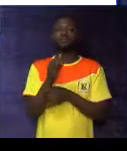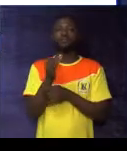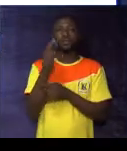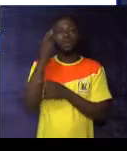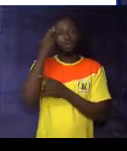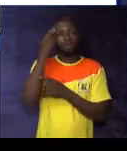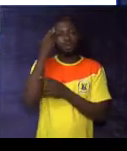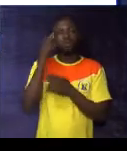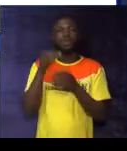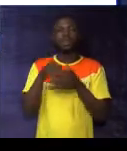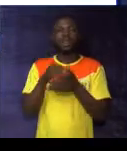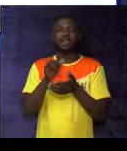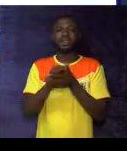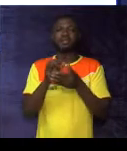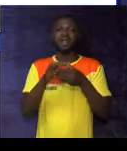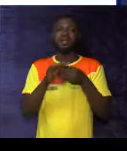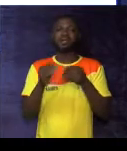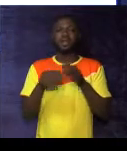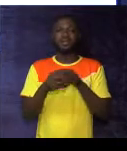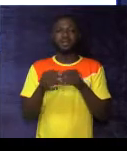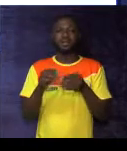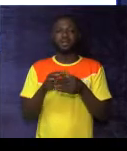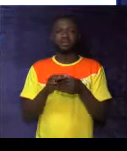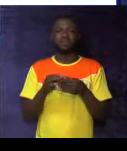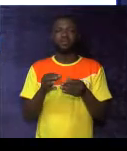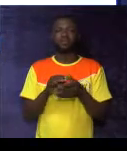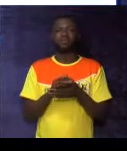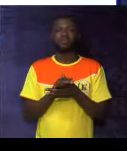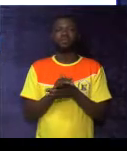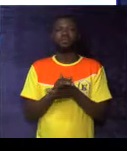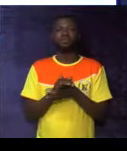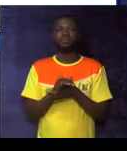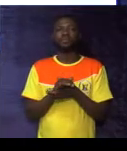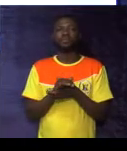of cause or reason in that sentence.